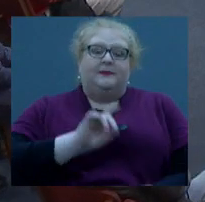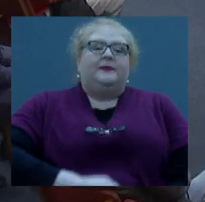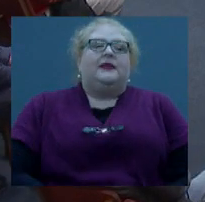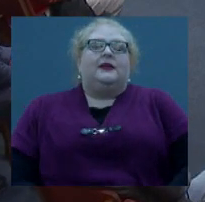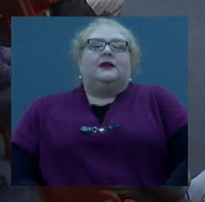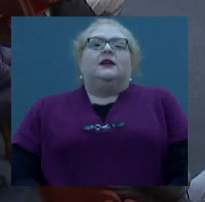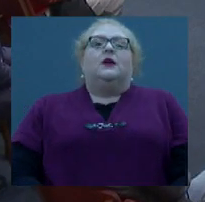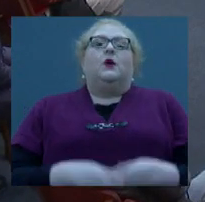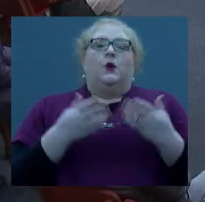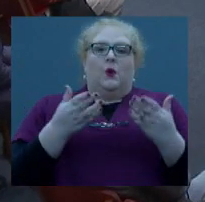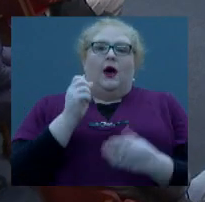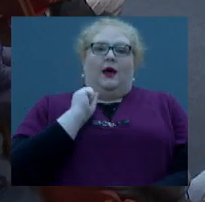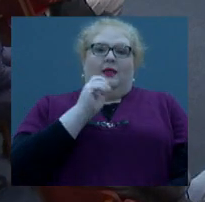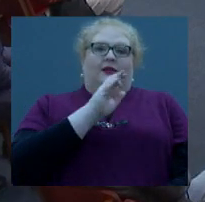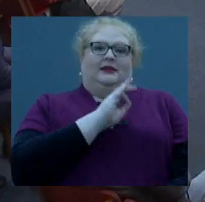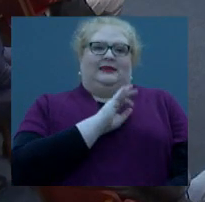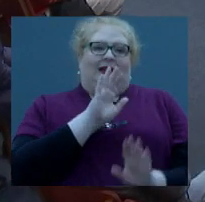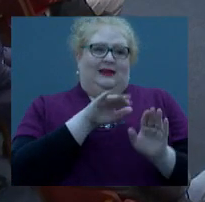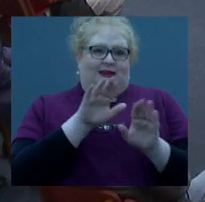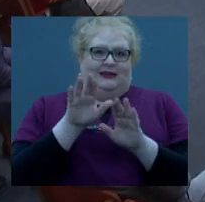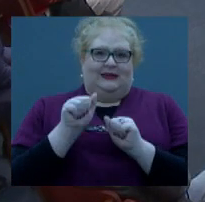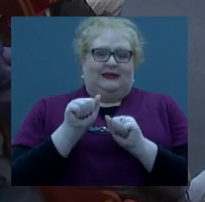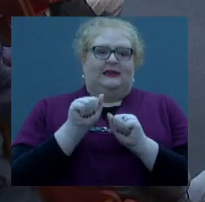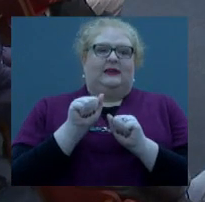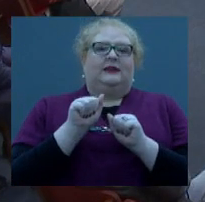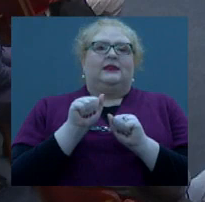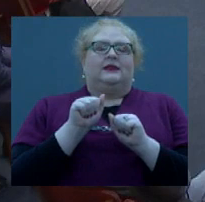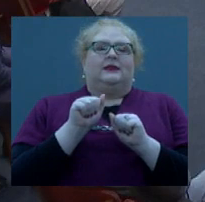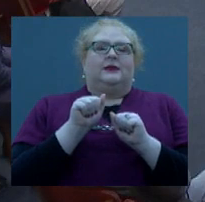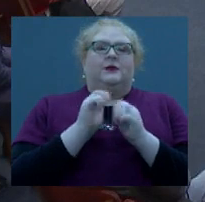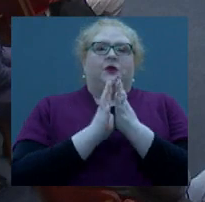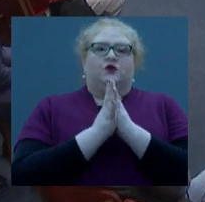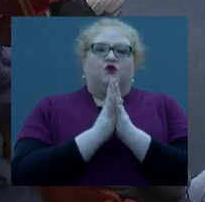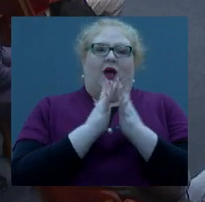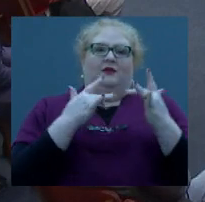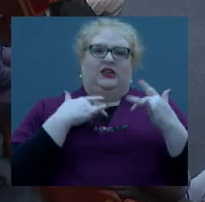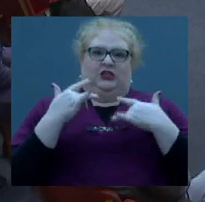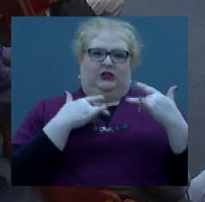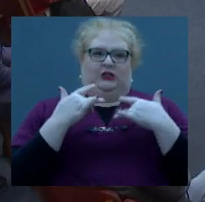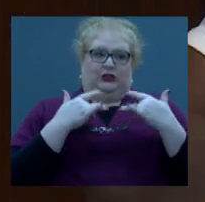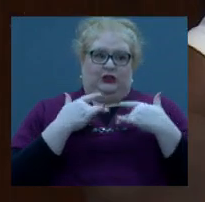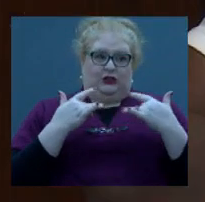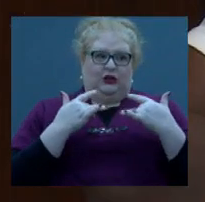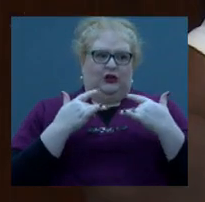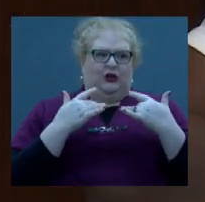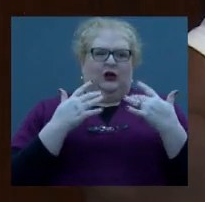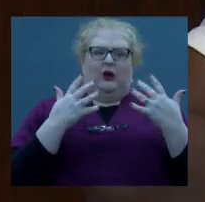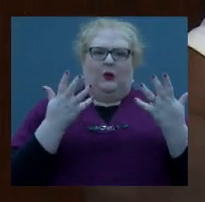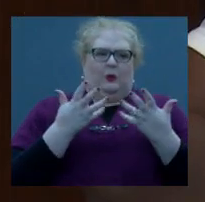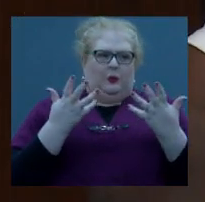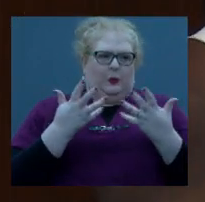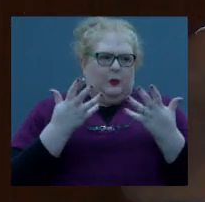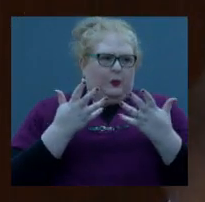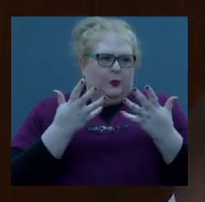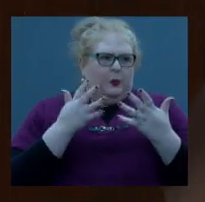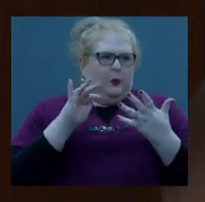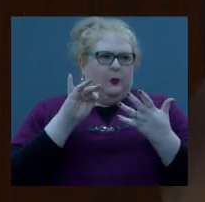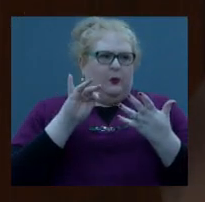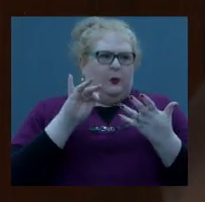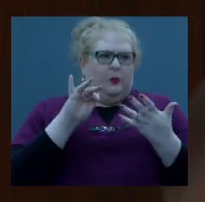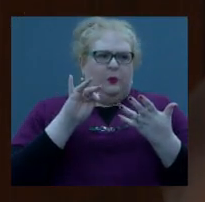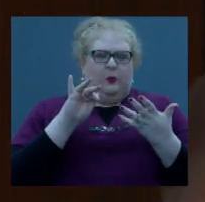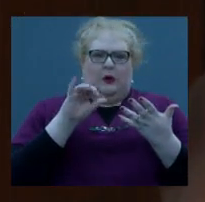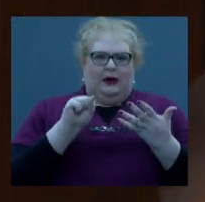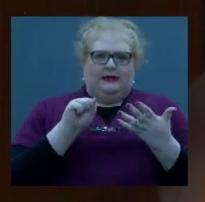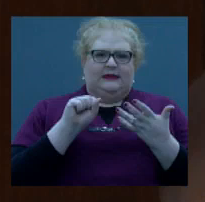Staff, the traffic concerns, I know you guys were supportive of it. What was the deal with the traffic that